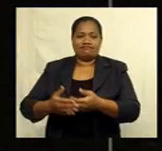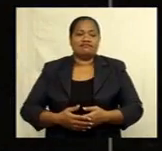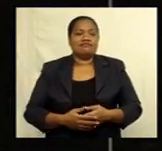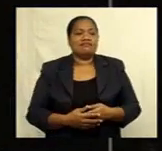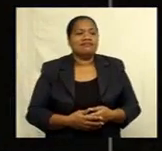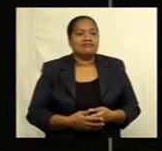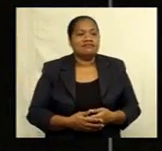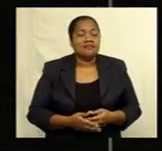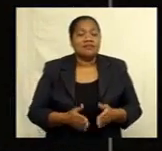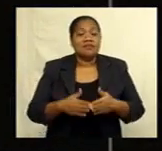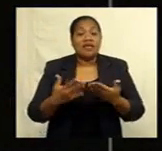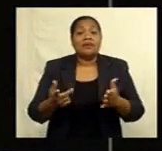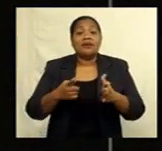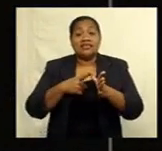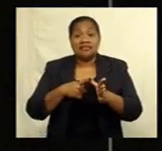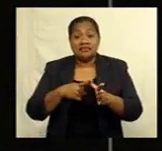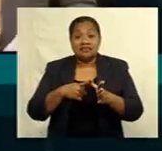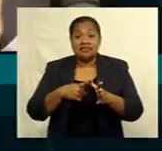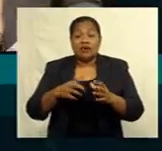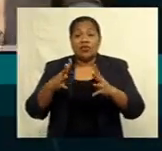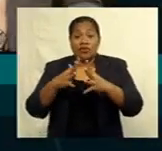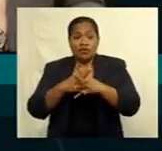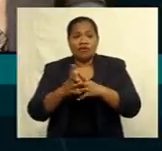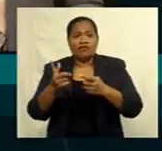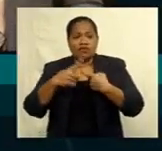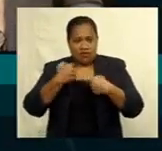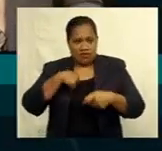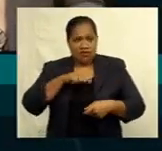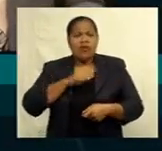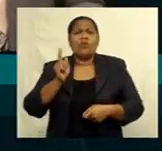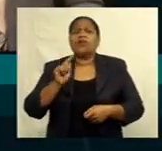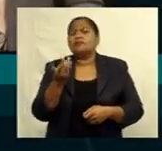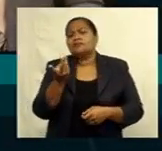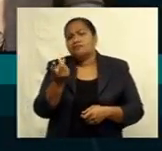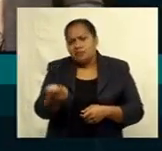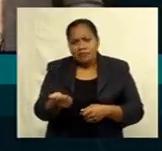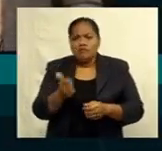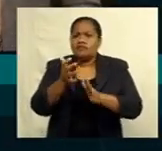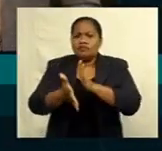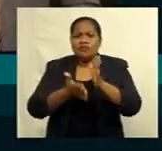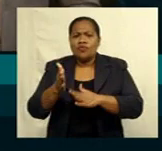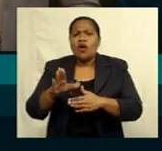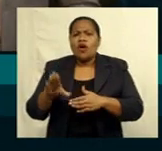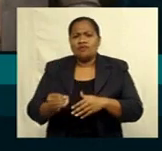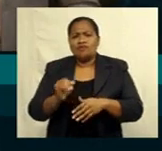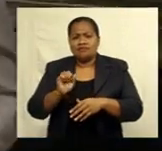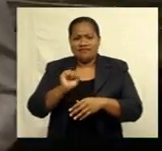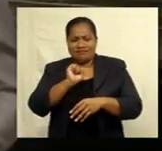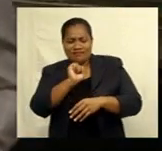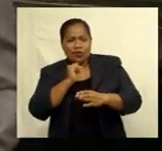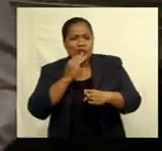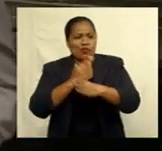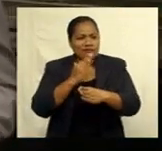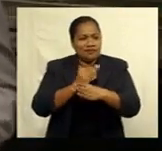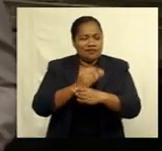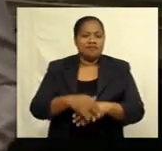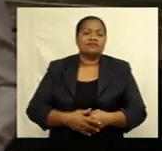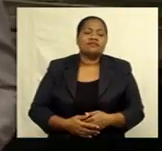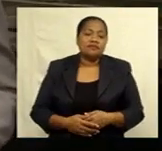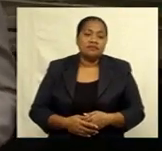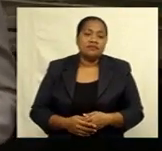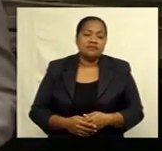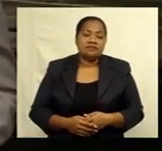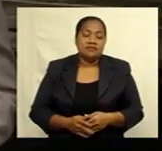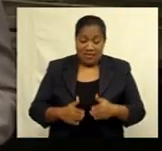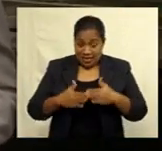And Apanisa Wanganandovu joins us live now. Apanisa, what are some of the highlights of Tundravu's career? Edwin, this